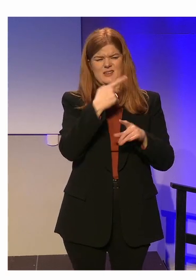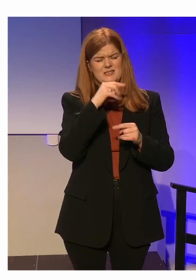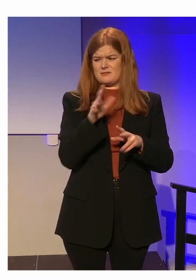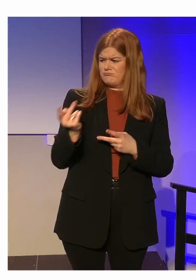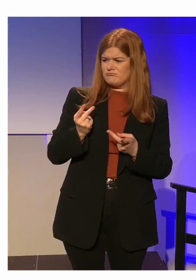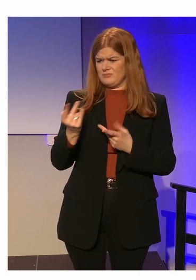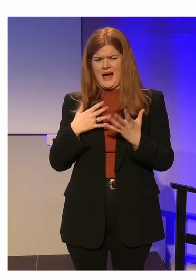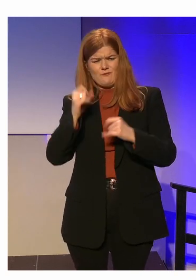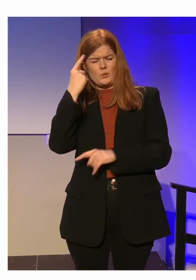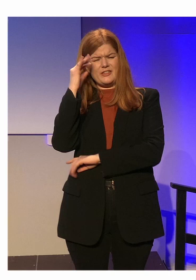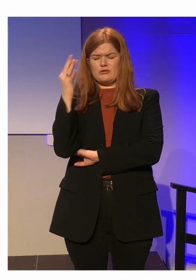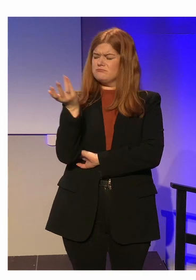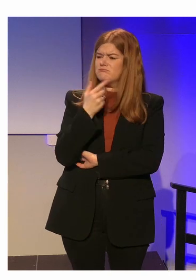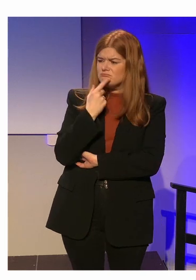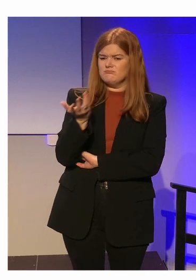have a theory